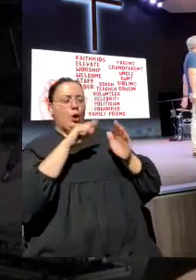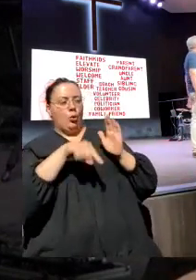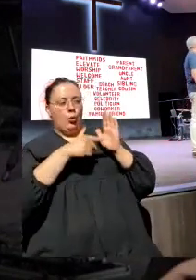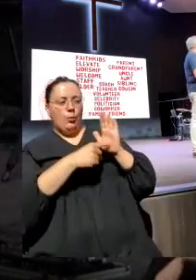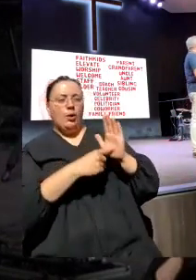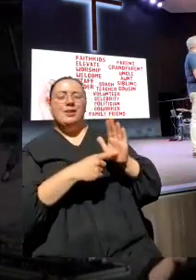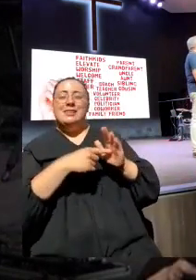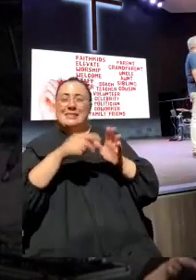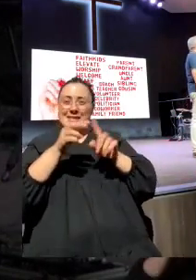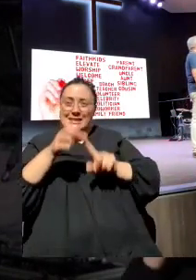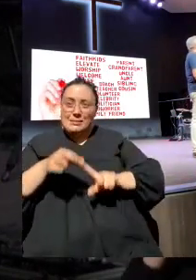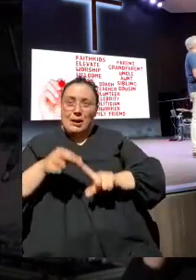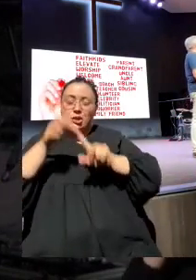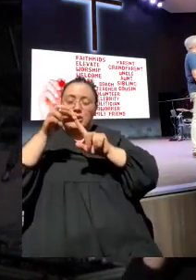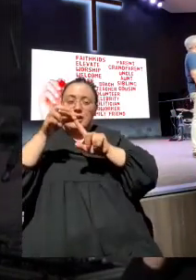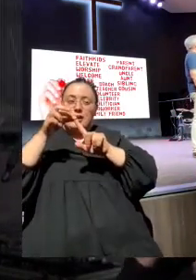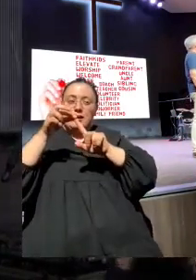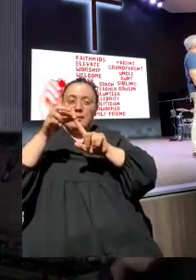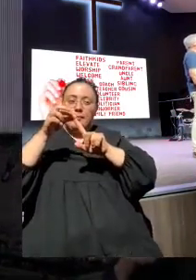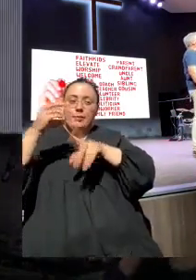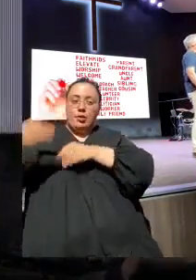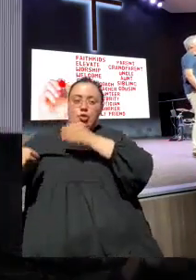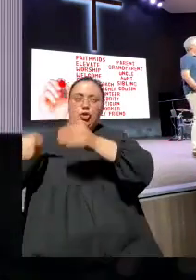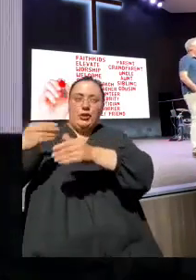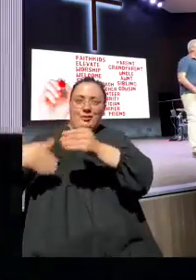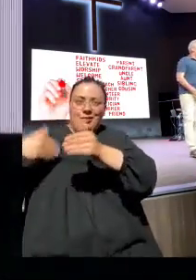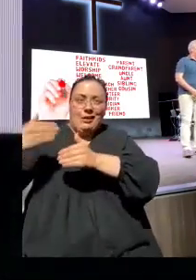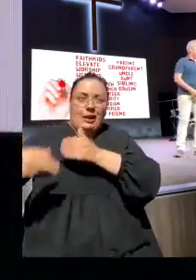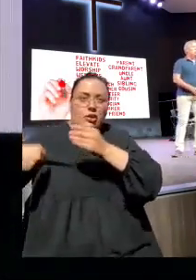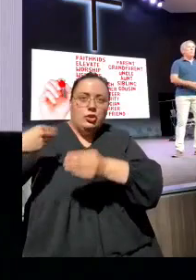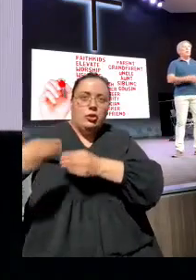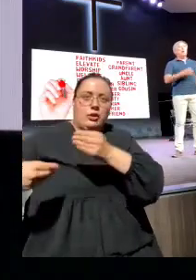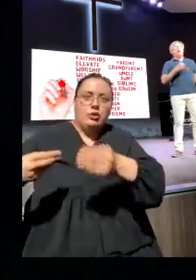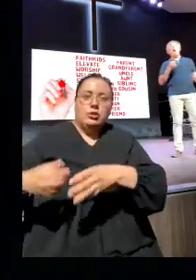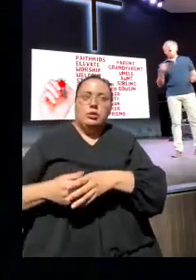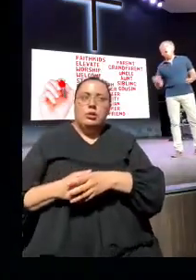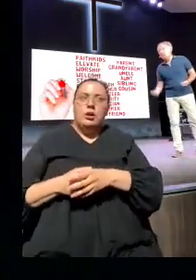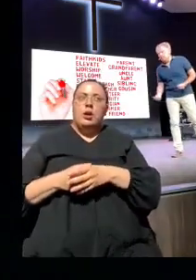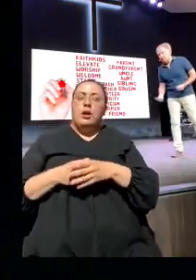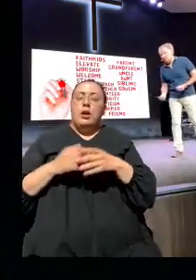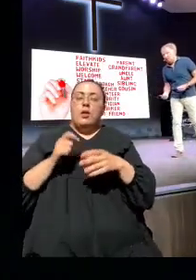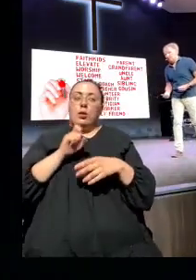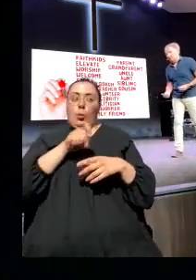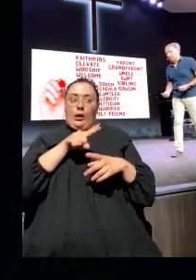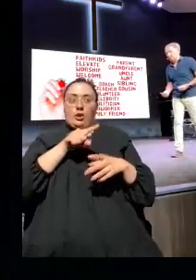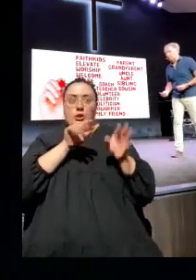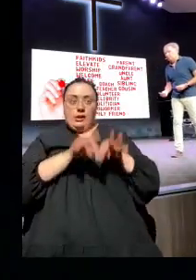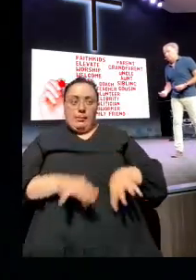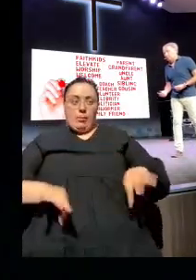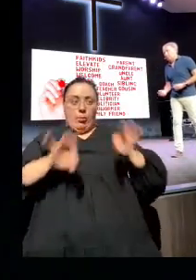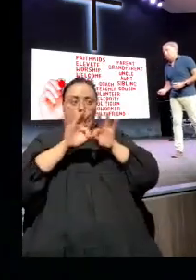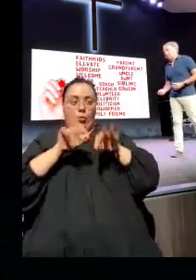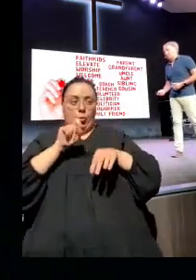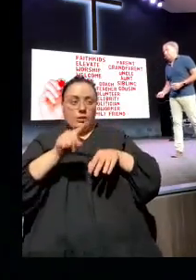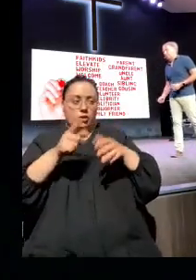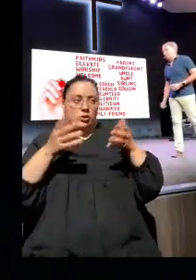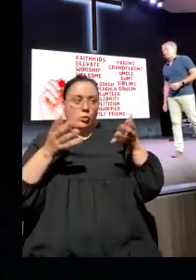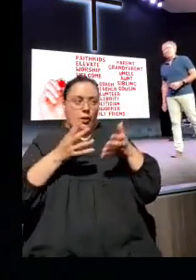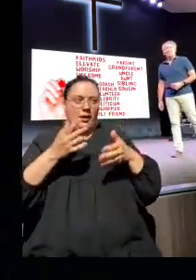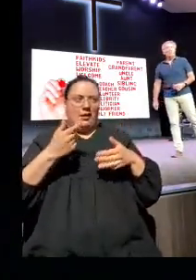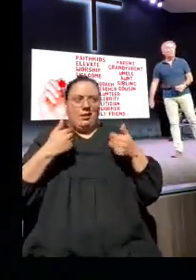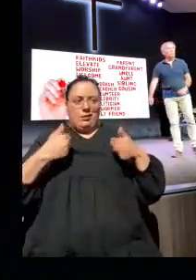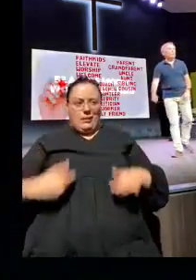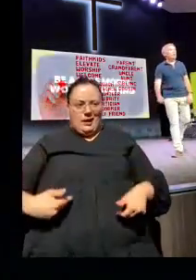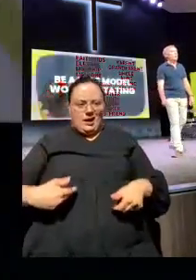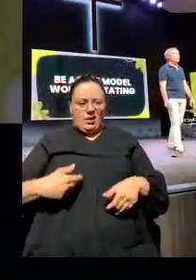generation. The question isn't, am I? It should be, how am I a role model? So that's what we